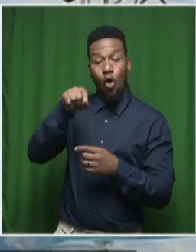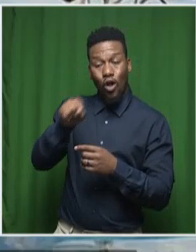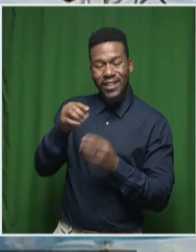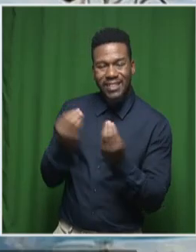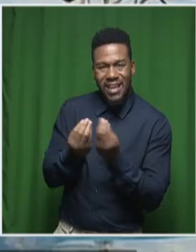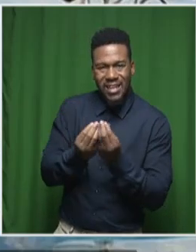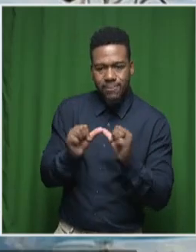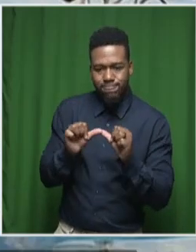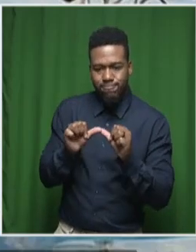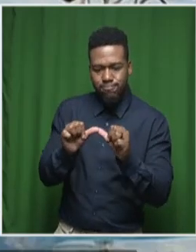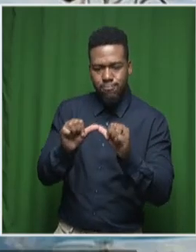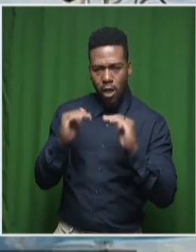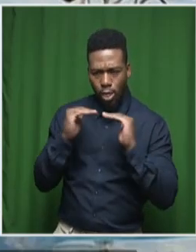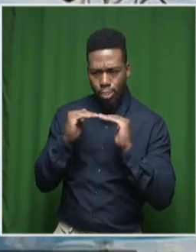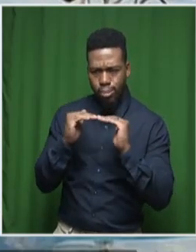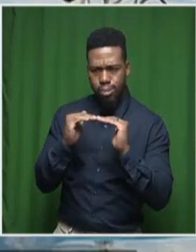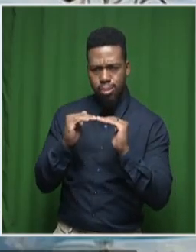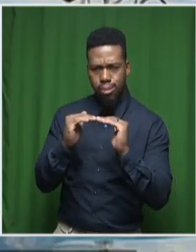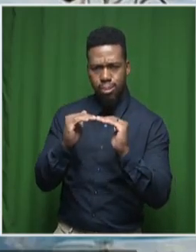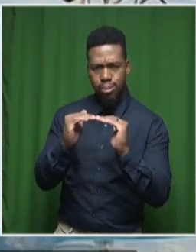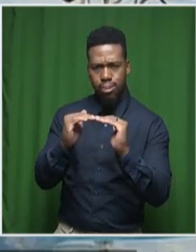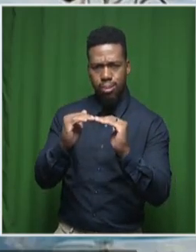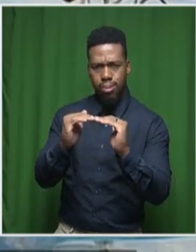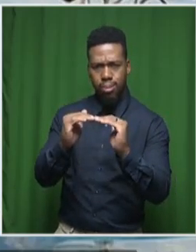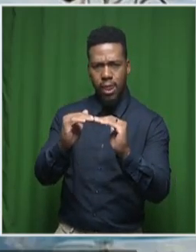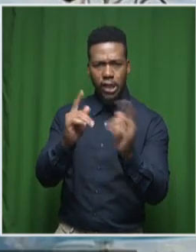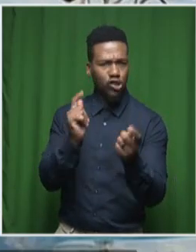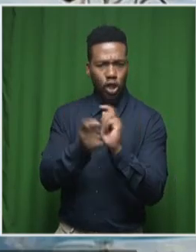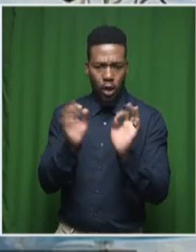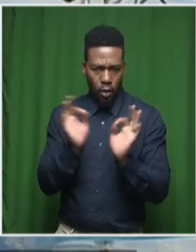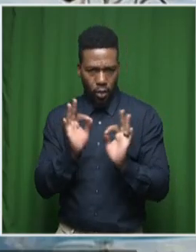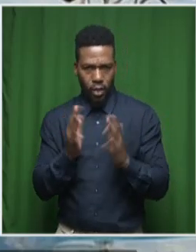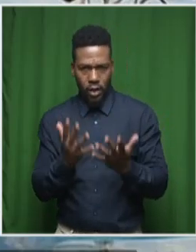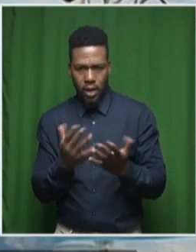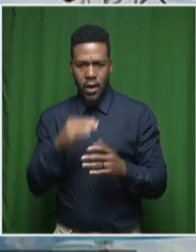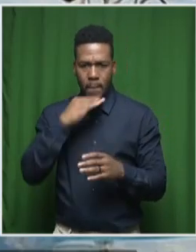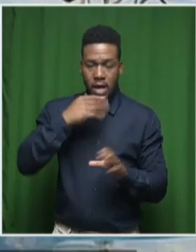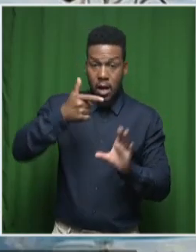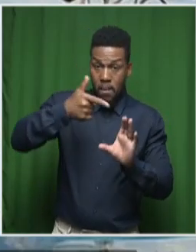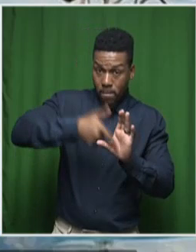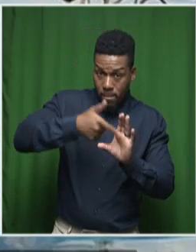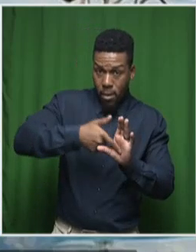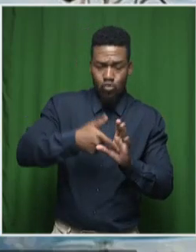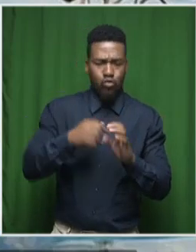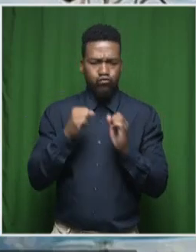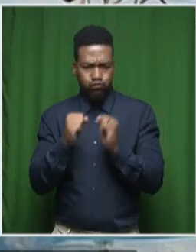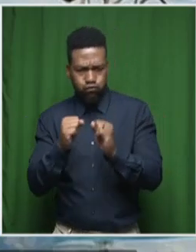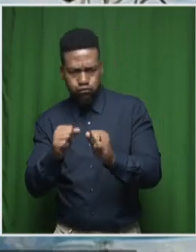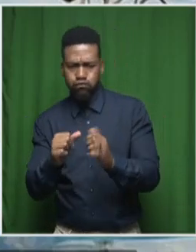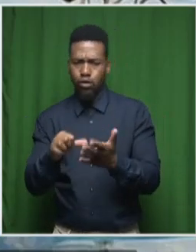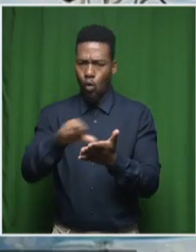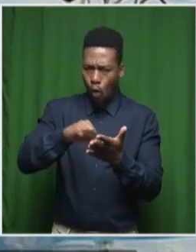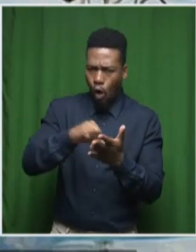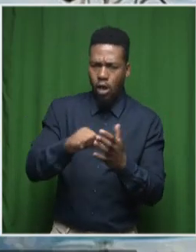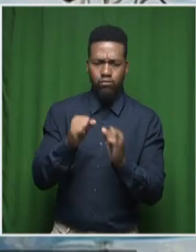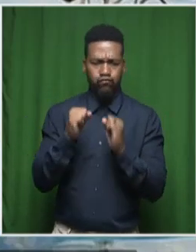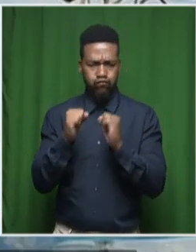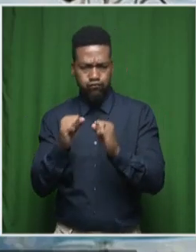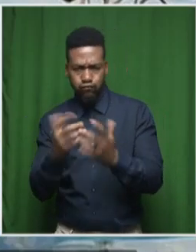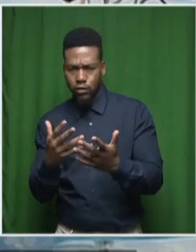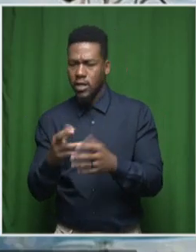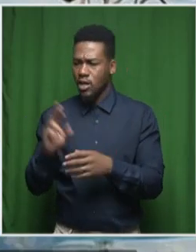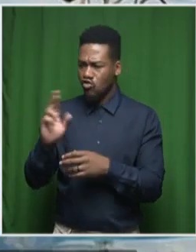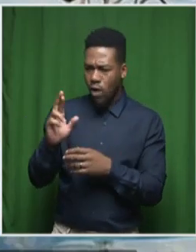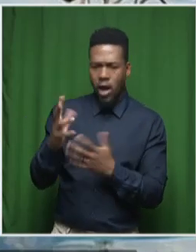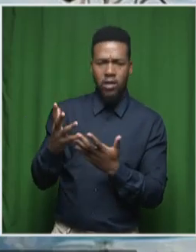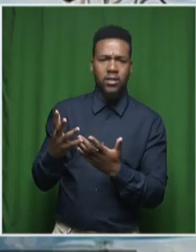comes to the geopolitical developments, when it comes to the average price of Brent crude oil, and of course when it comes to the performance of the South African rand, all of